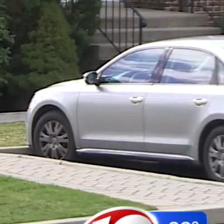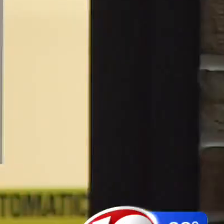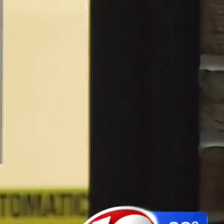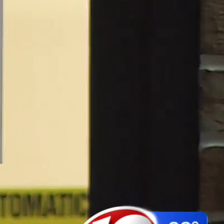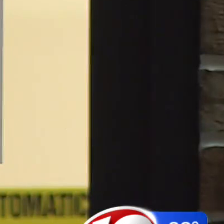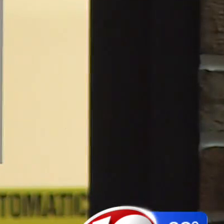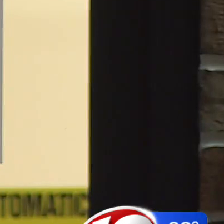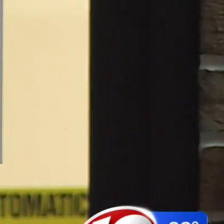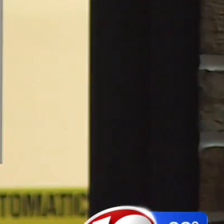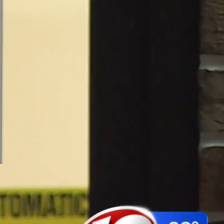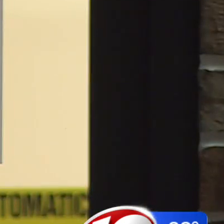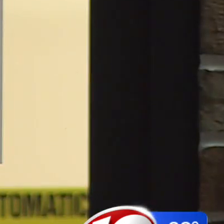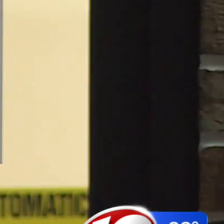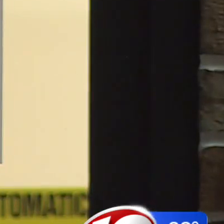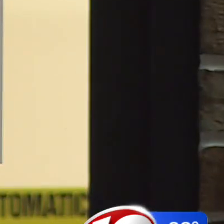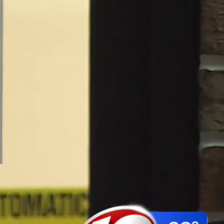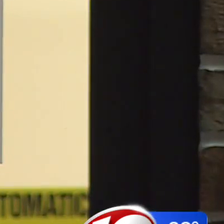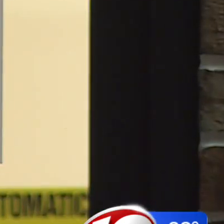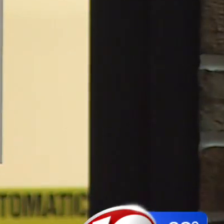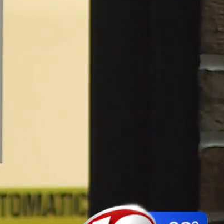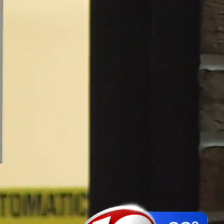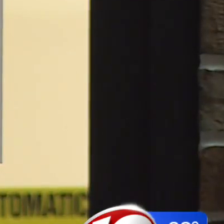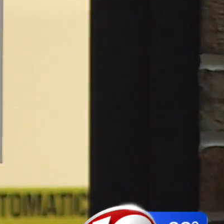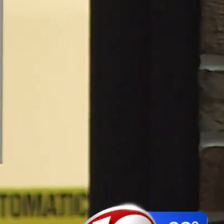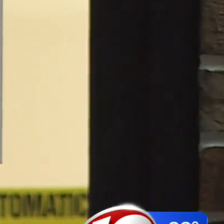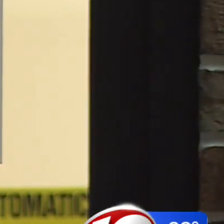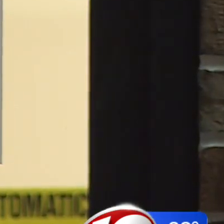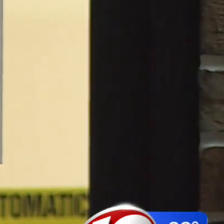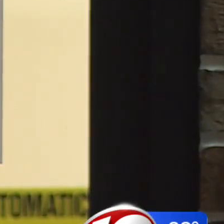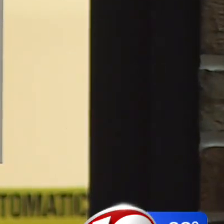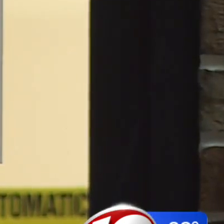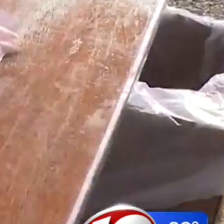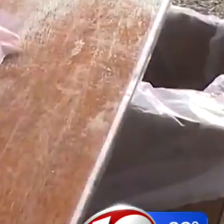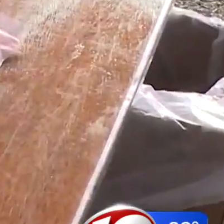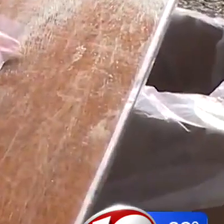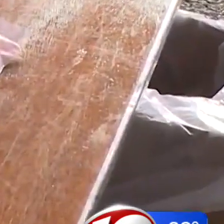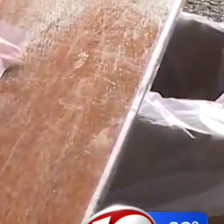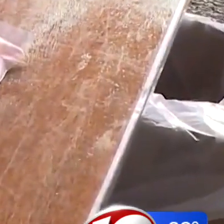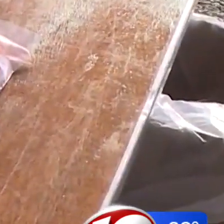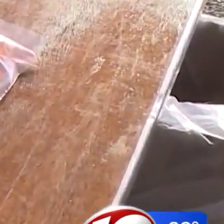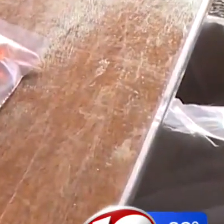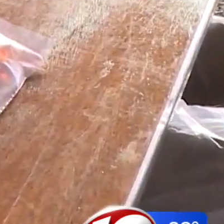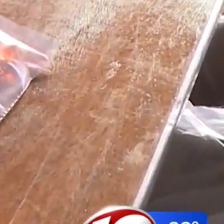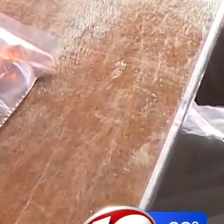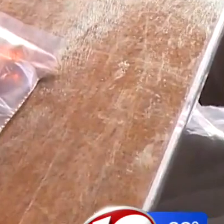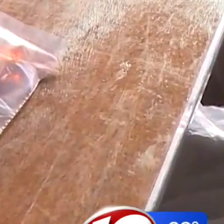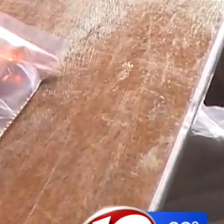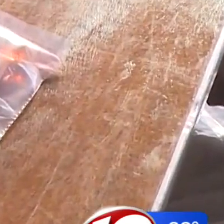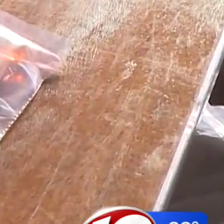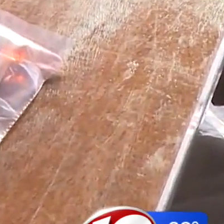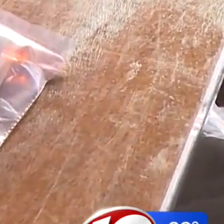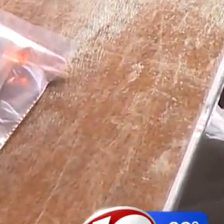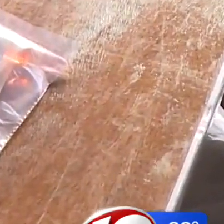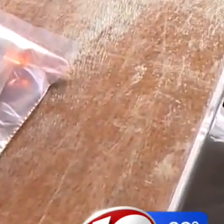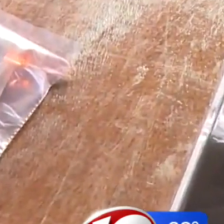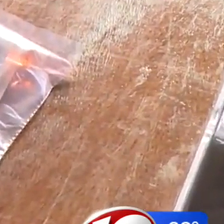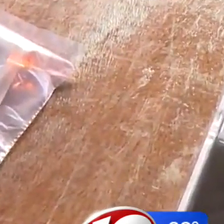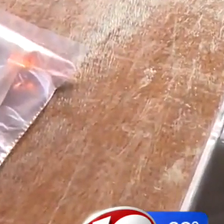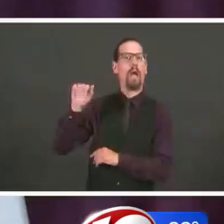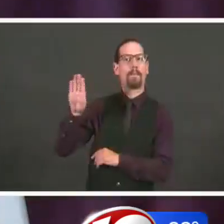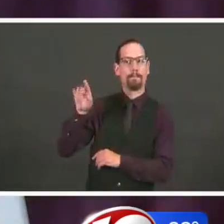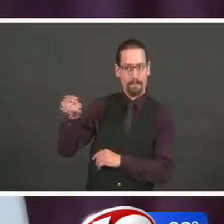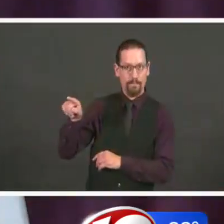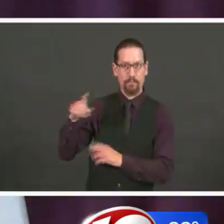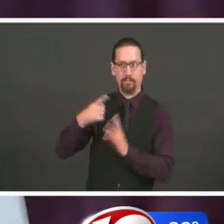to increase nursing home testing locally. This after more than 100 false positive tests were discovered from an out-of-state private